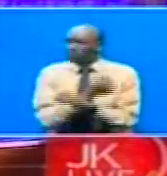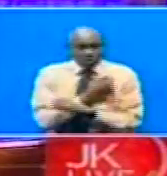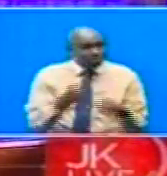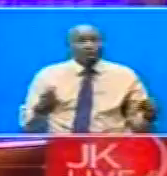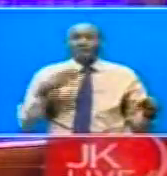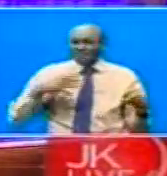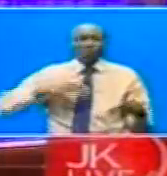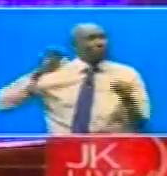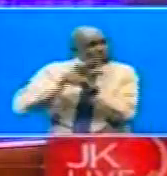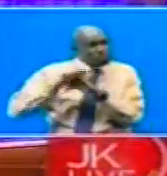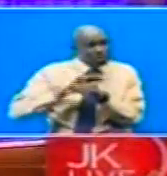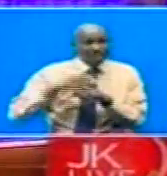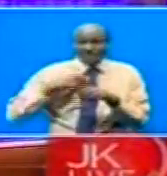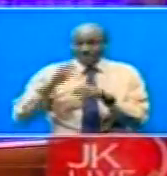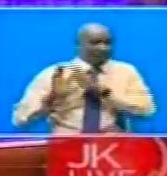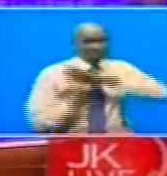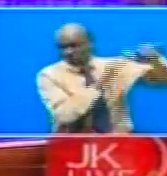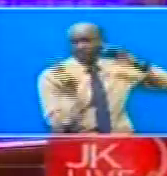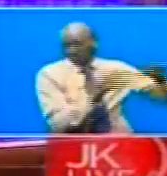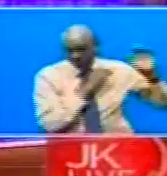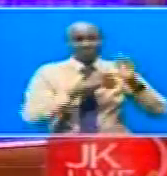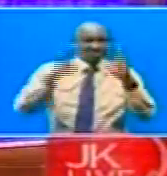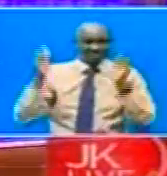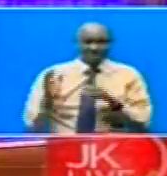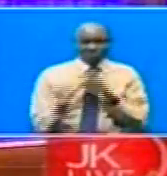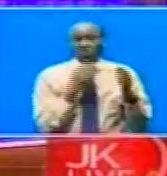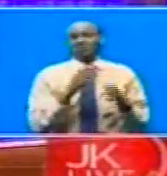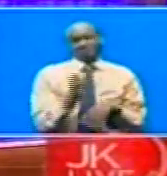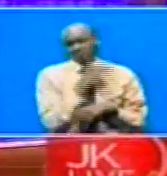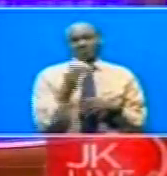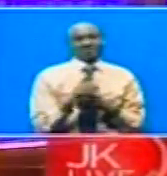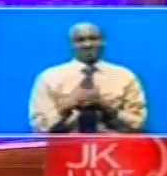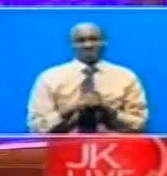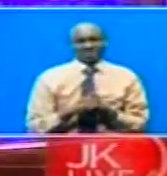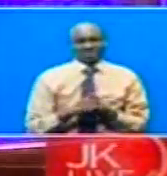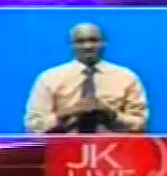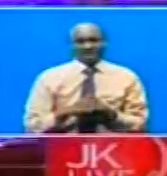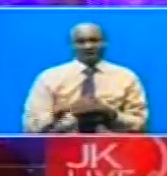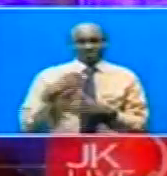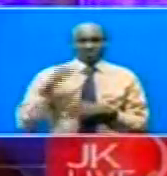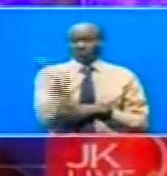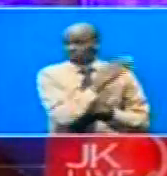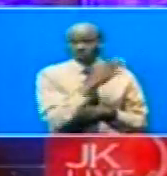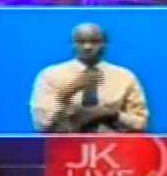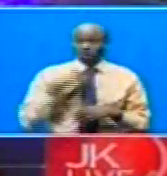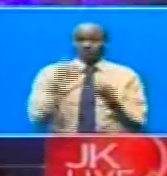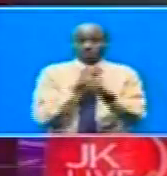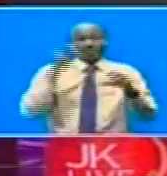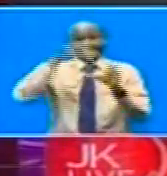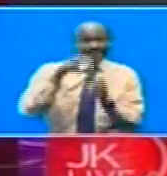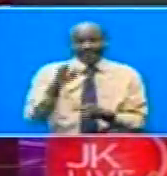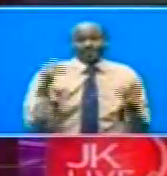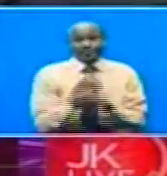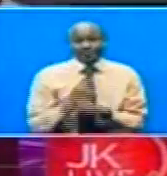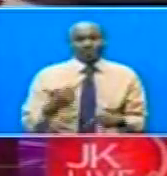going, and I was pushed out, you know? I was pushed out. Packed. Yeah. Yeah. You know, a friendly hand just pushed me out. I'm sorry, dude, you can't get on there, you